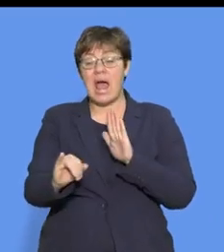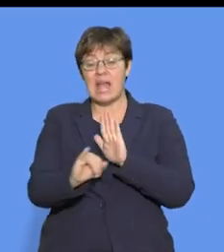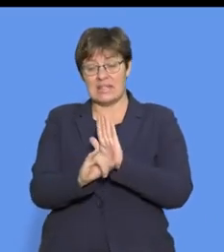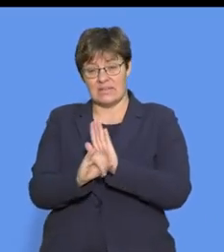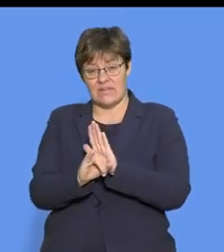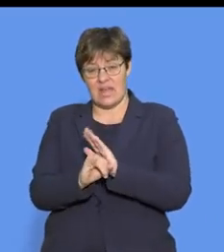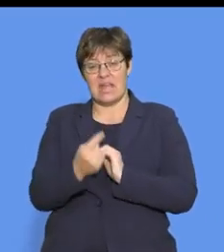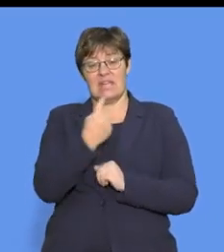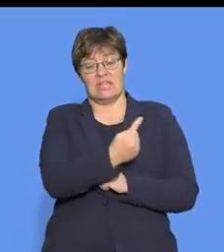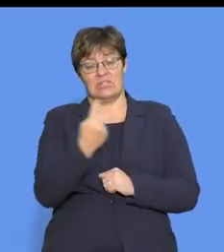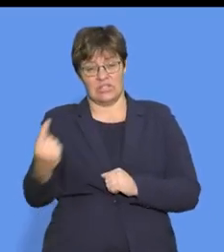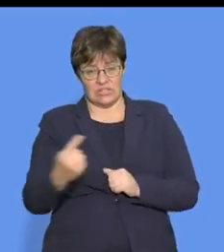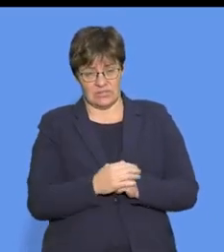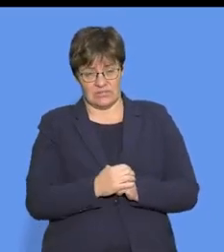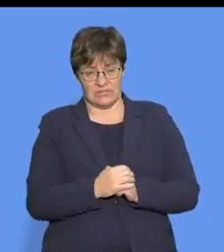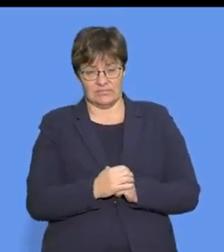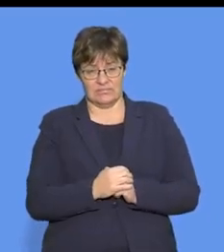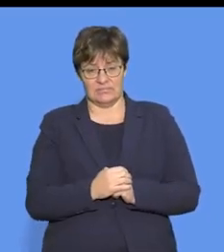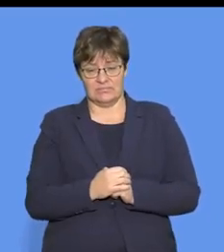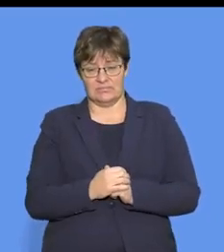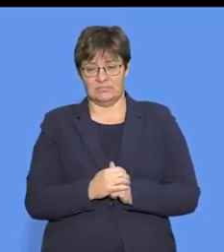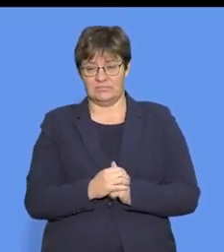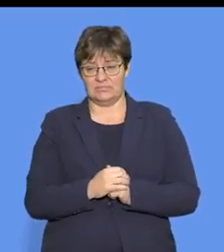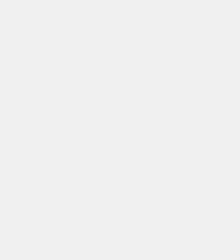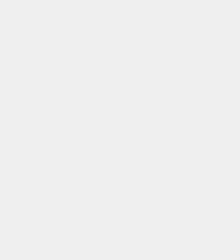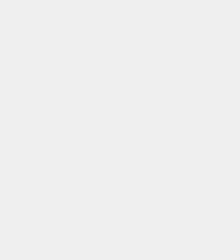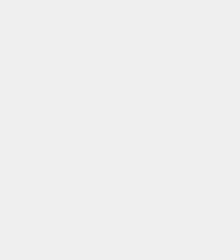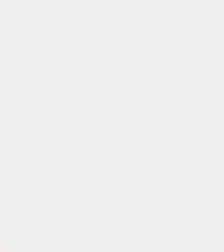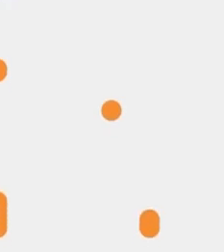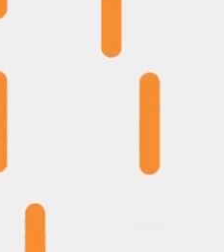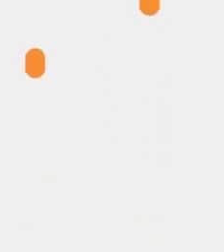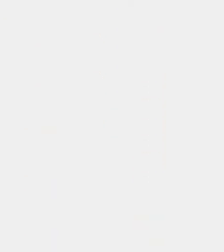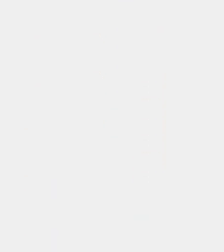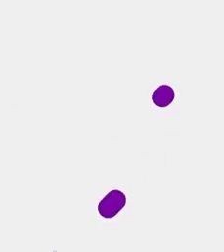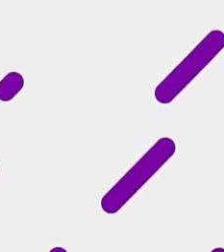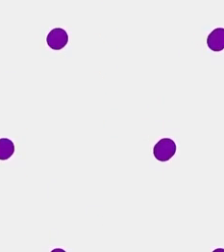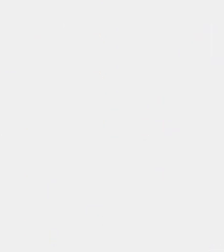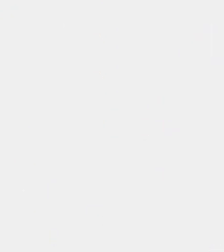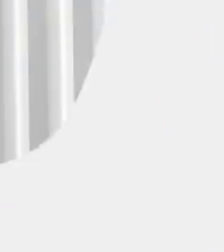that you can identify each case.